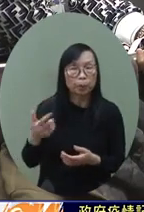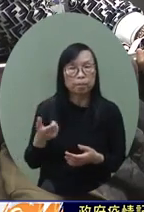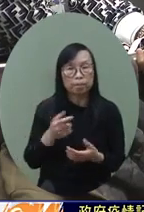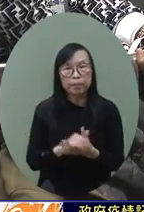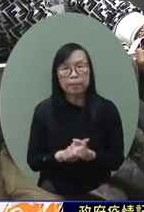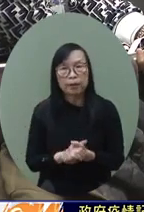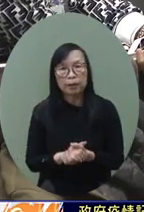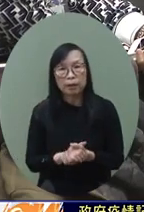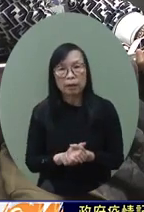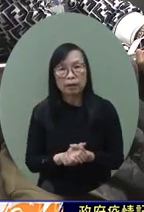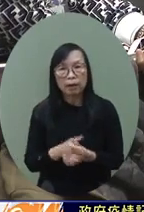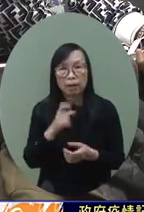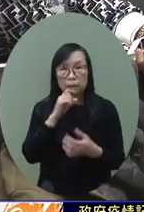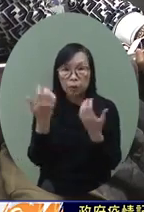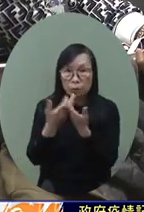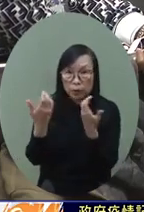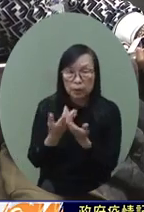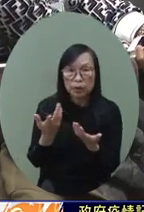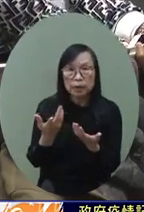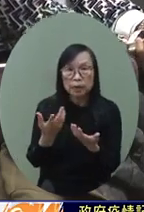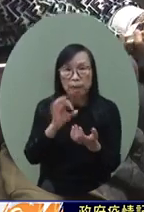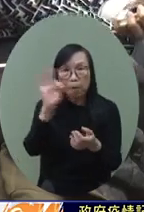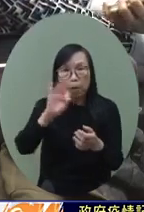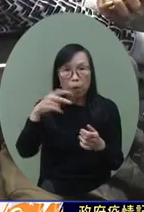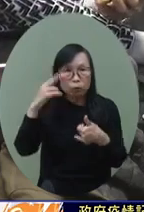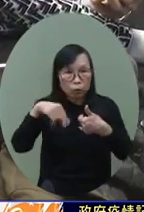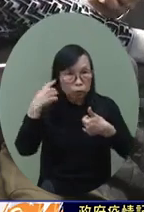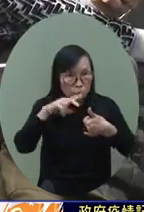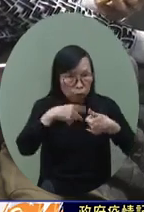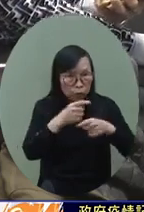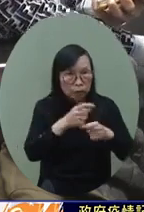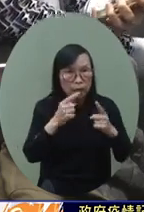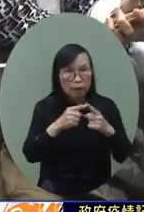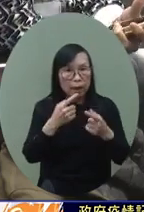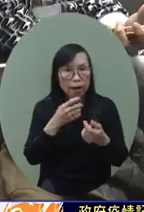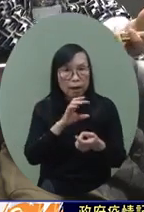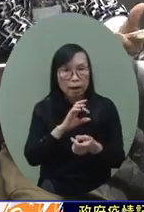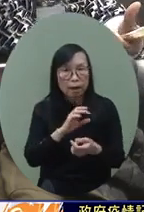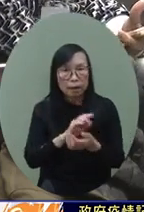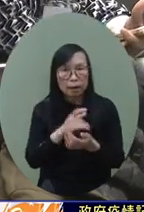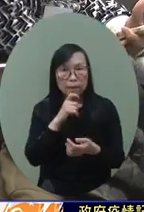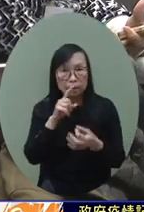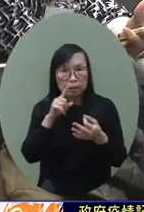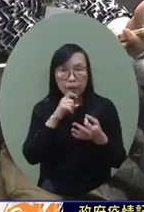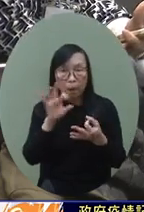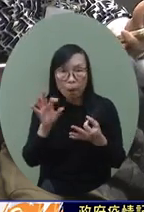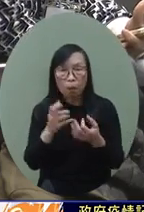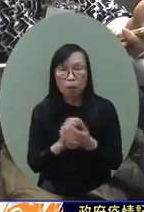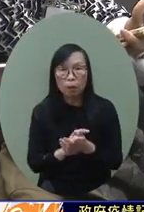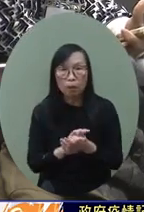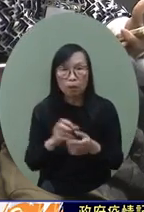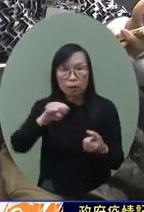so far? And secondly, about the vaccines. Sinovac has yet to publish its third stage